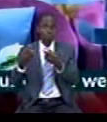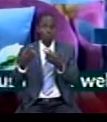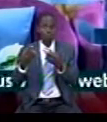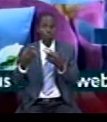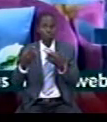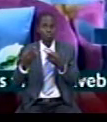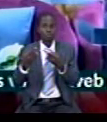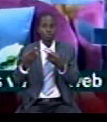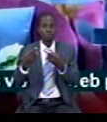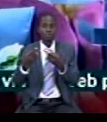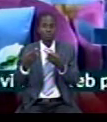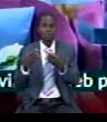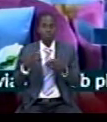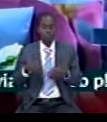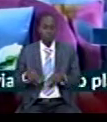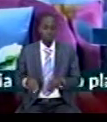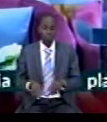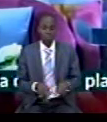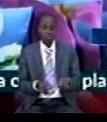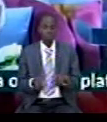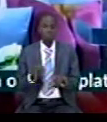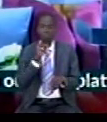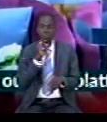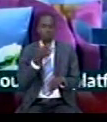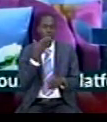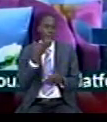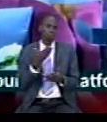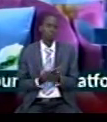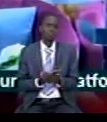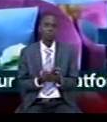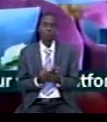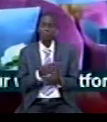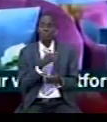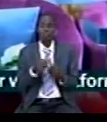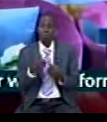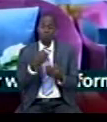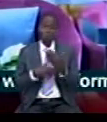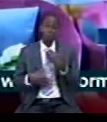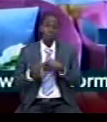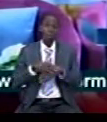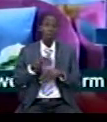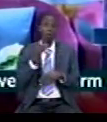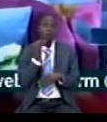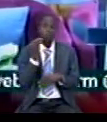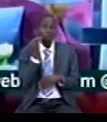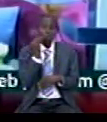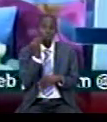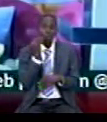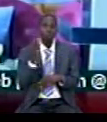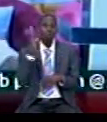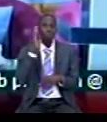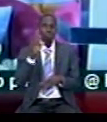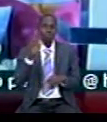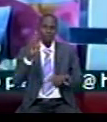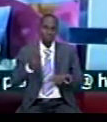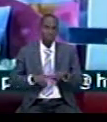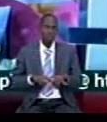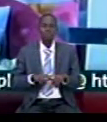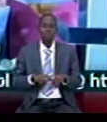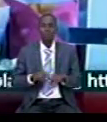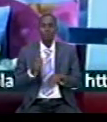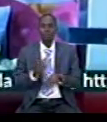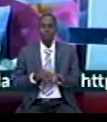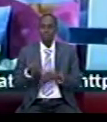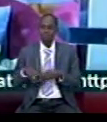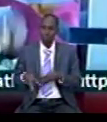motorable. It's not too far. But when I am coming back home, I sit by the wayside anywhere at all.